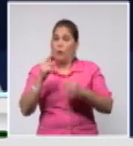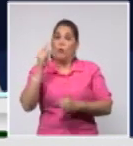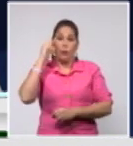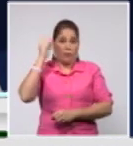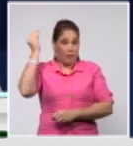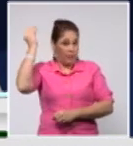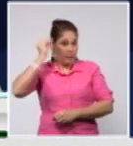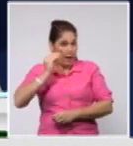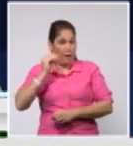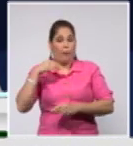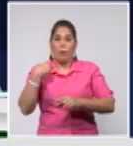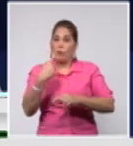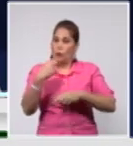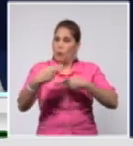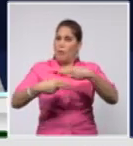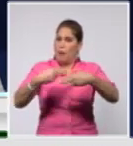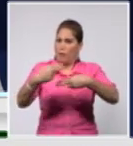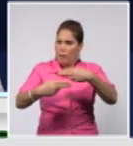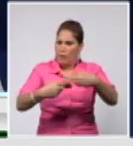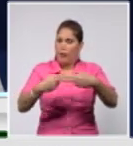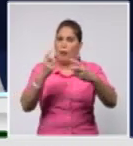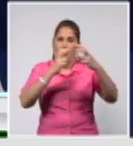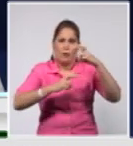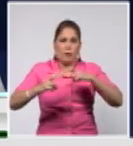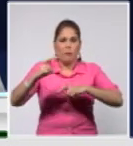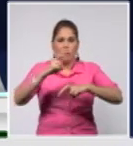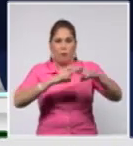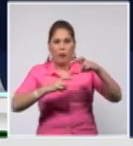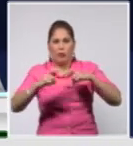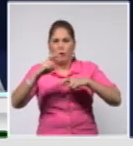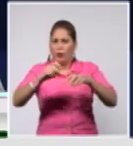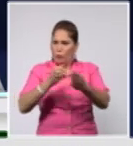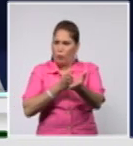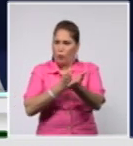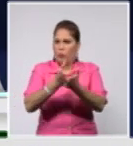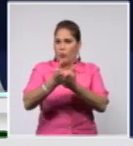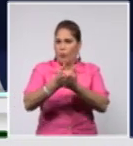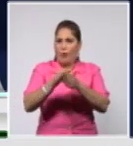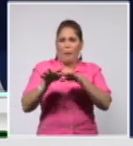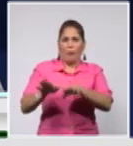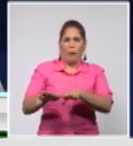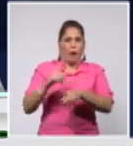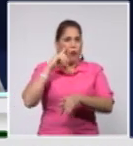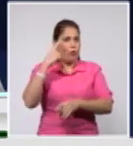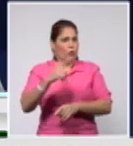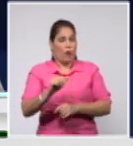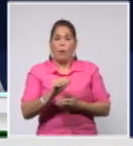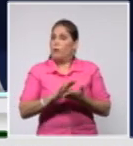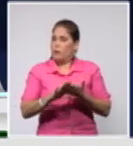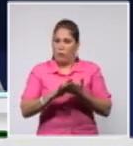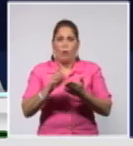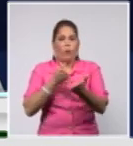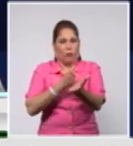Of the 40 cases diagnosed yesterday, 23 are male